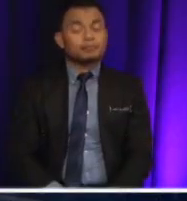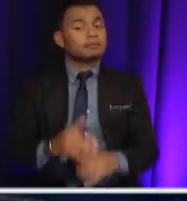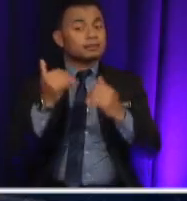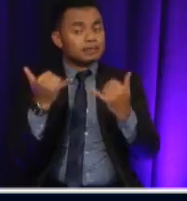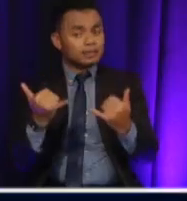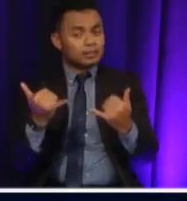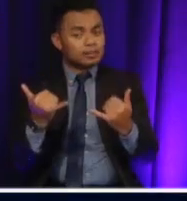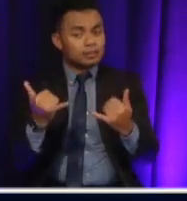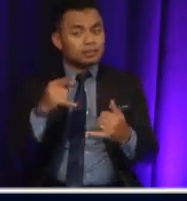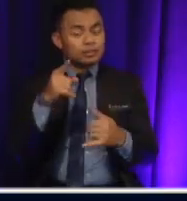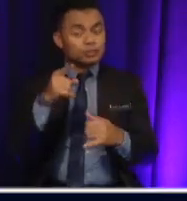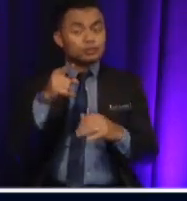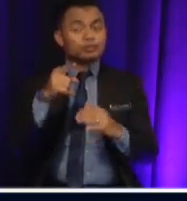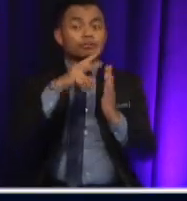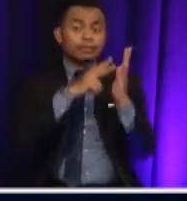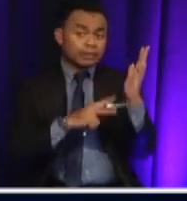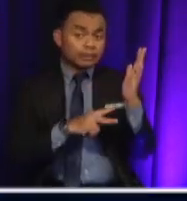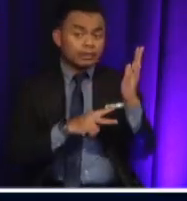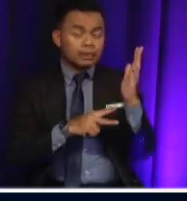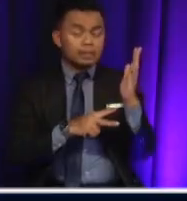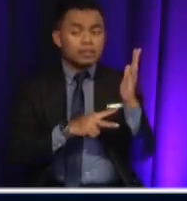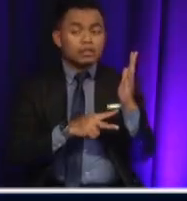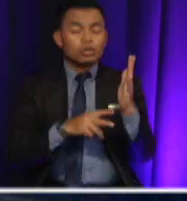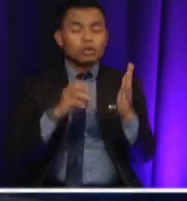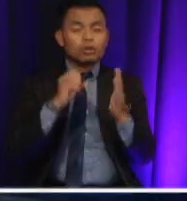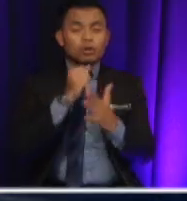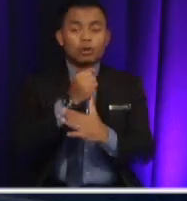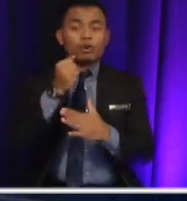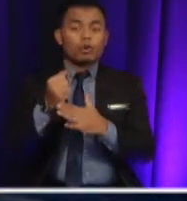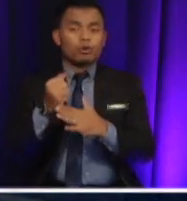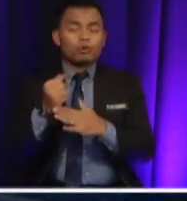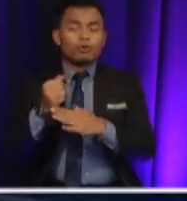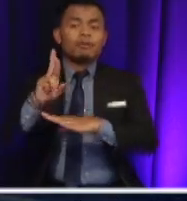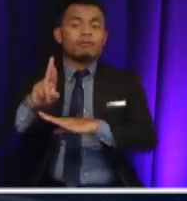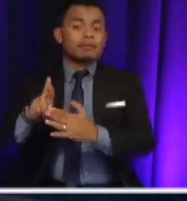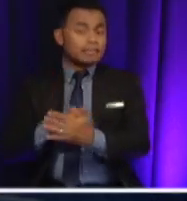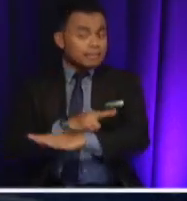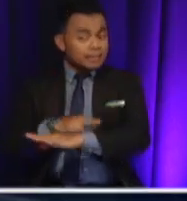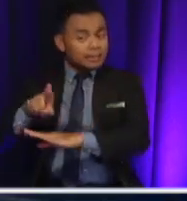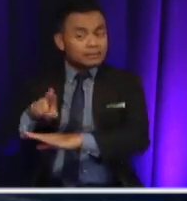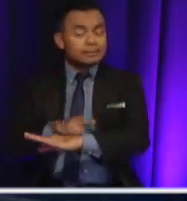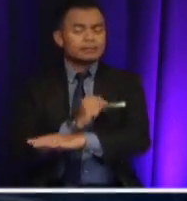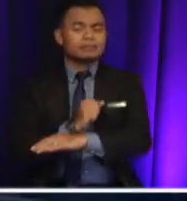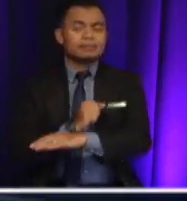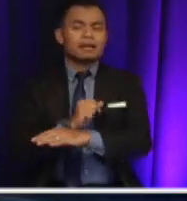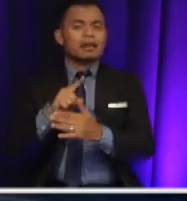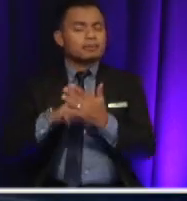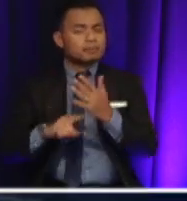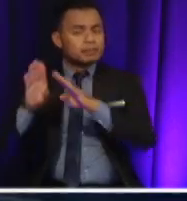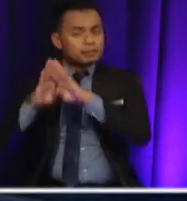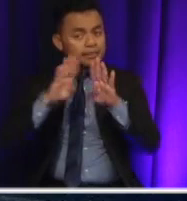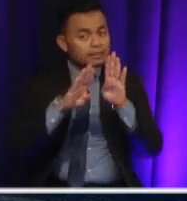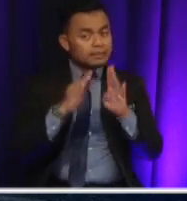do you read a poem or do you recite a poem? What's the difference? What's the difference? That's We'll a